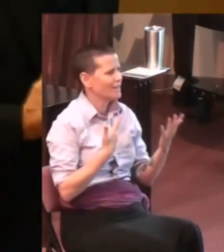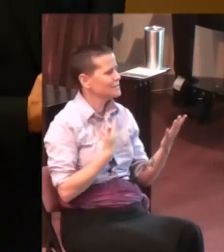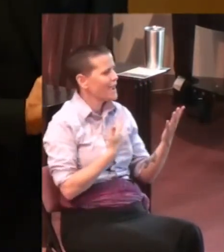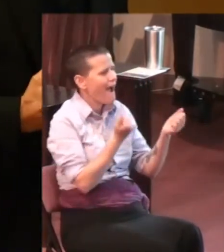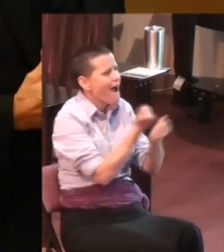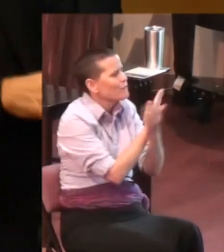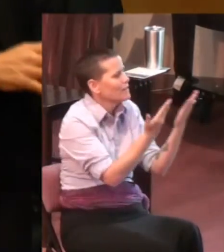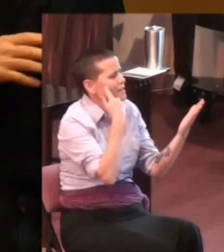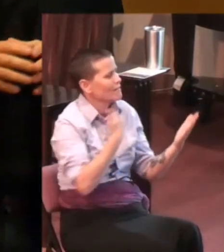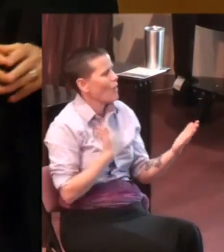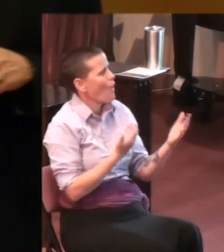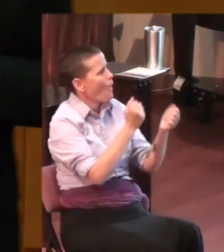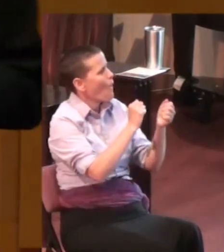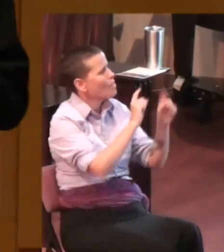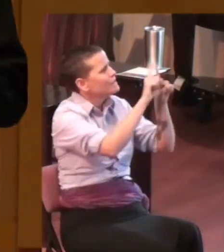that happens to us